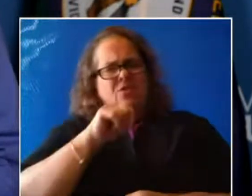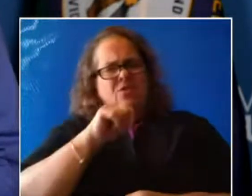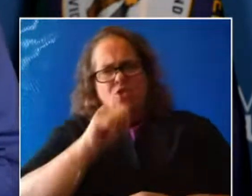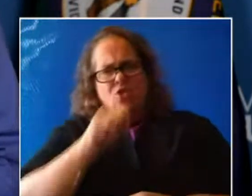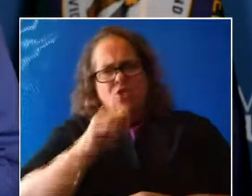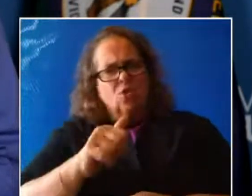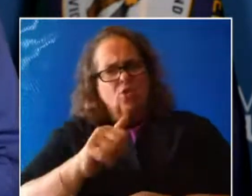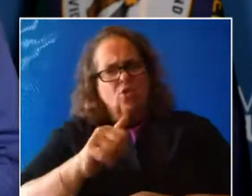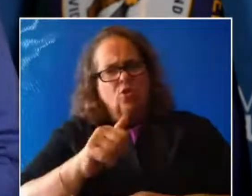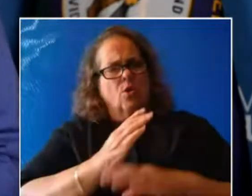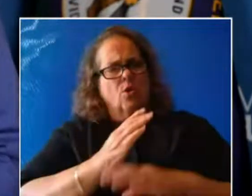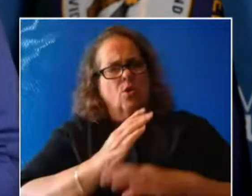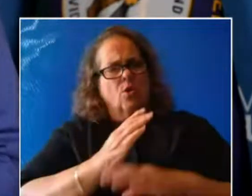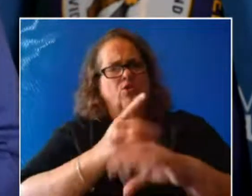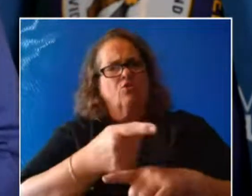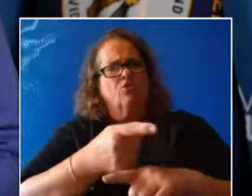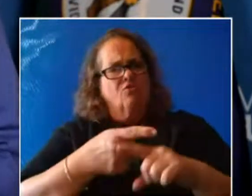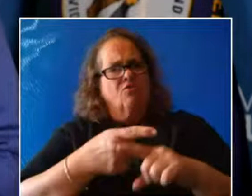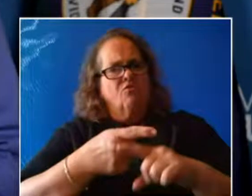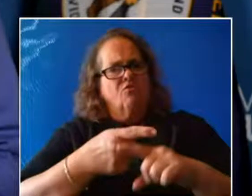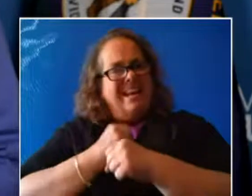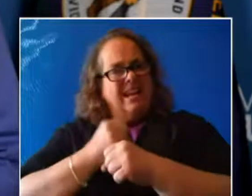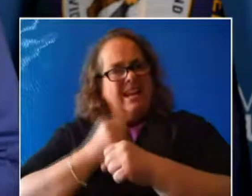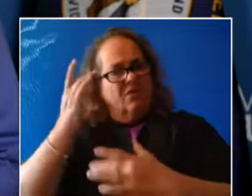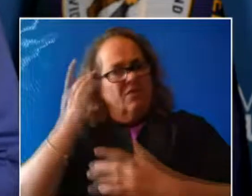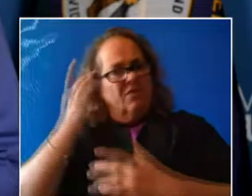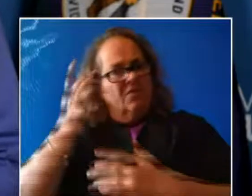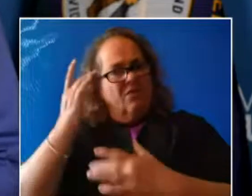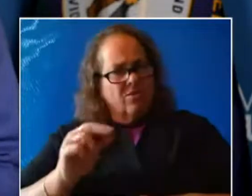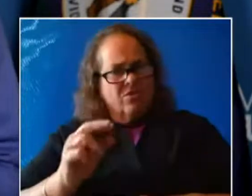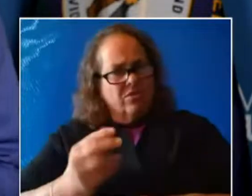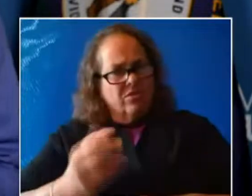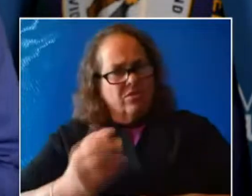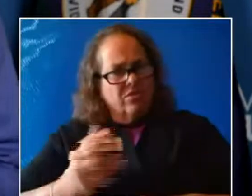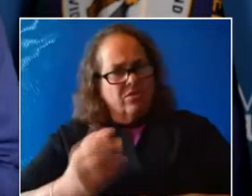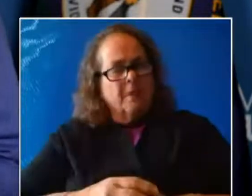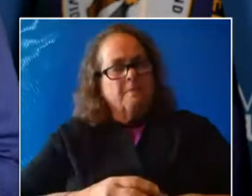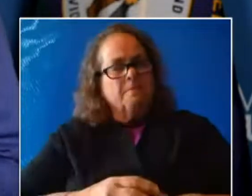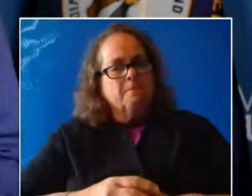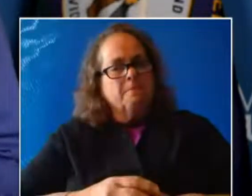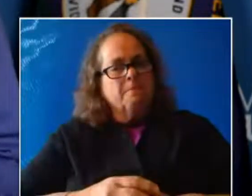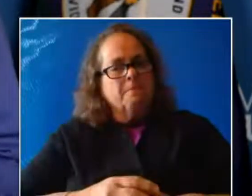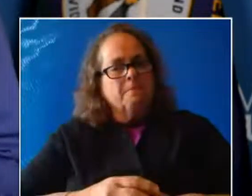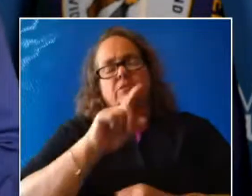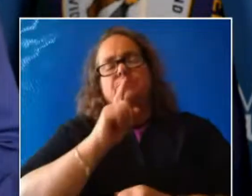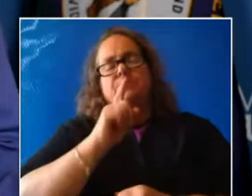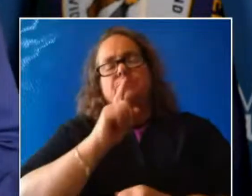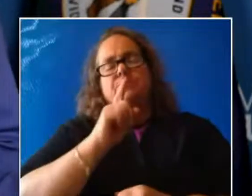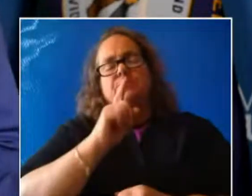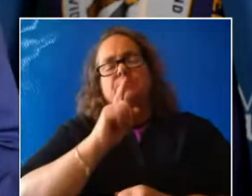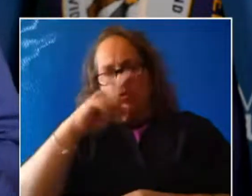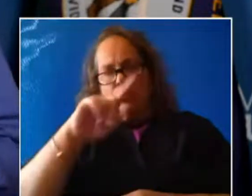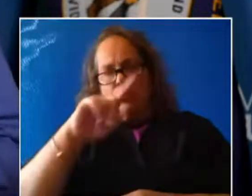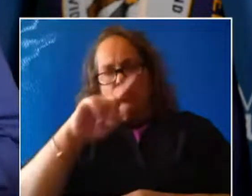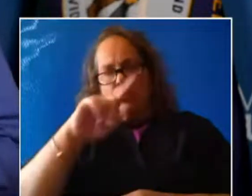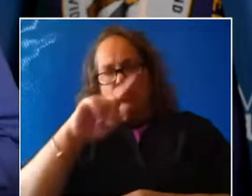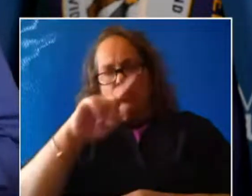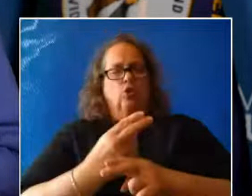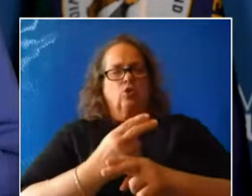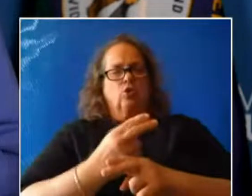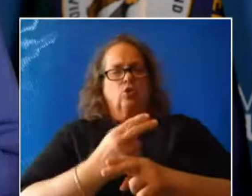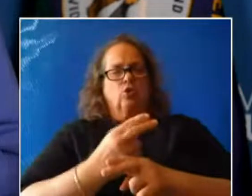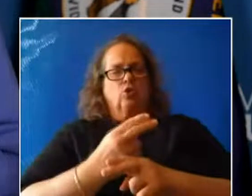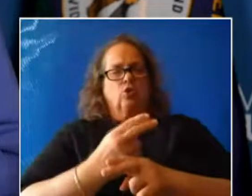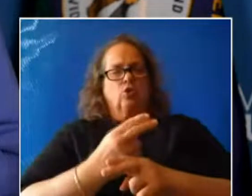virus? Thank you. Sure, thanks for the question. So the question is the use of the terminology breakthrough infections for someone who